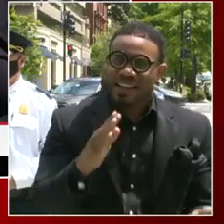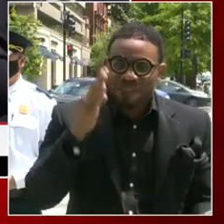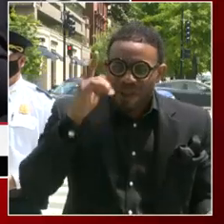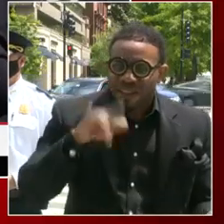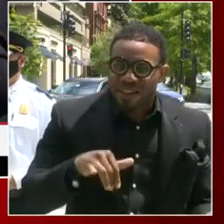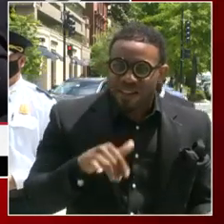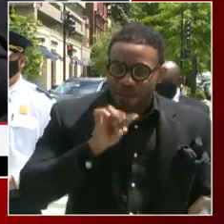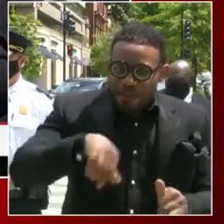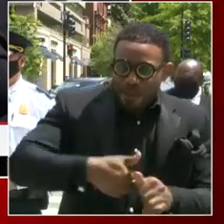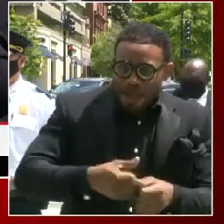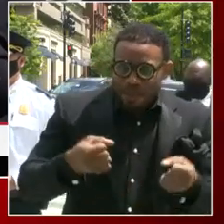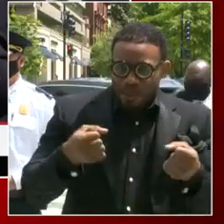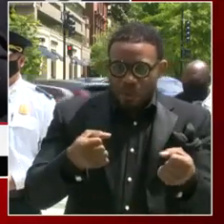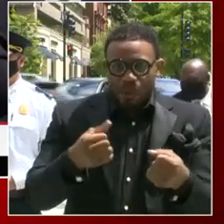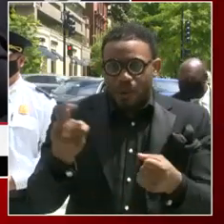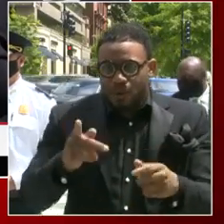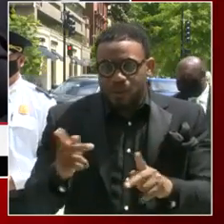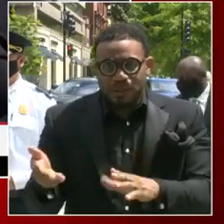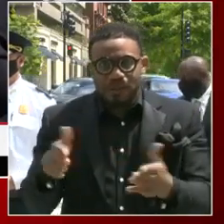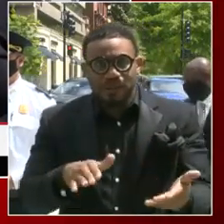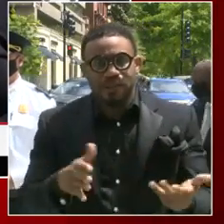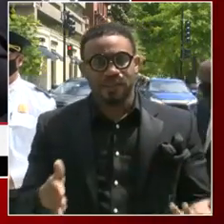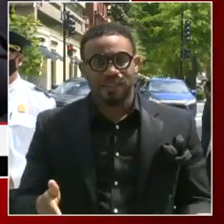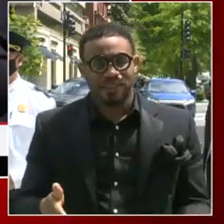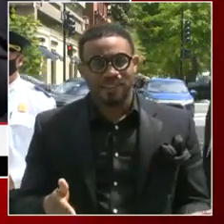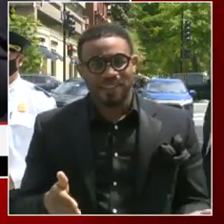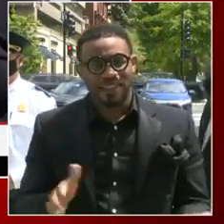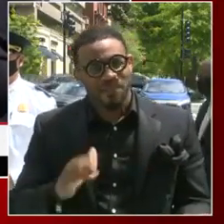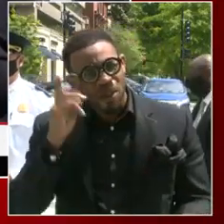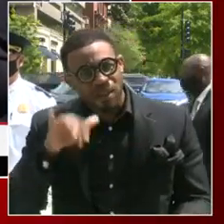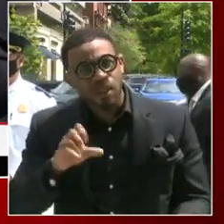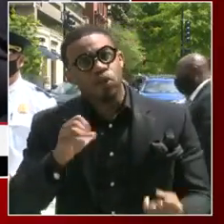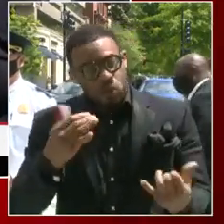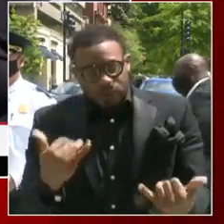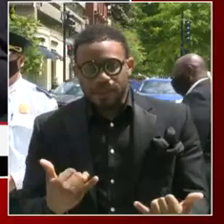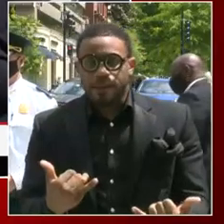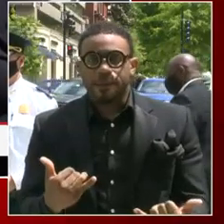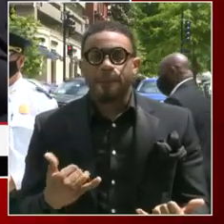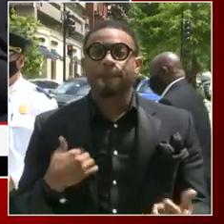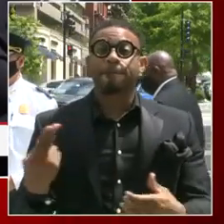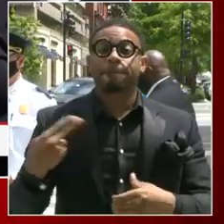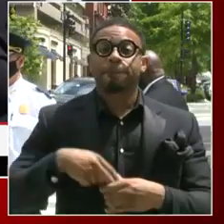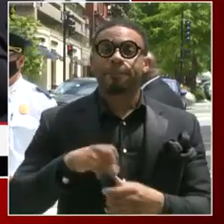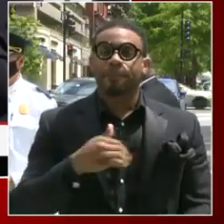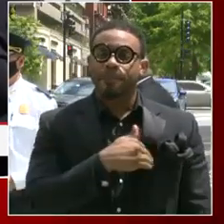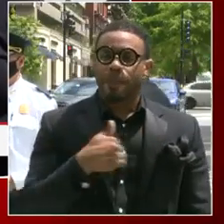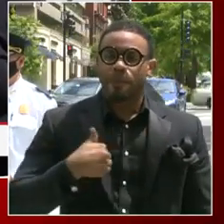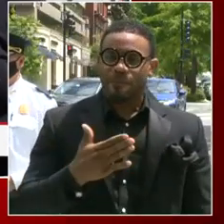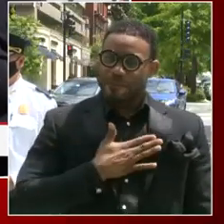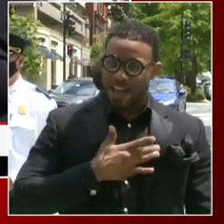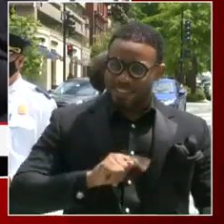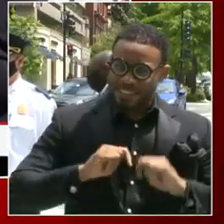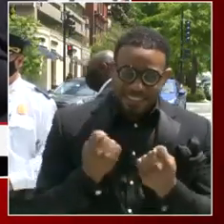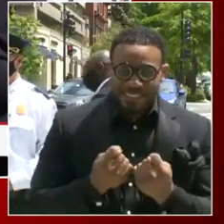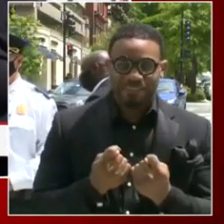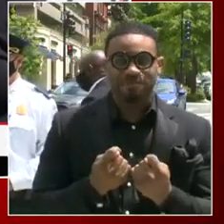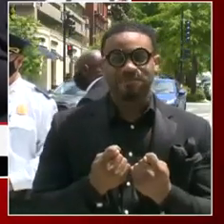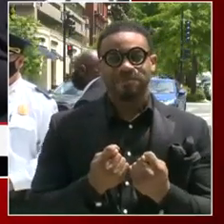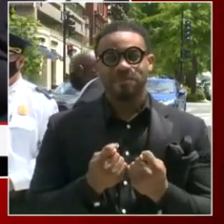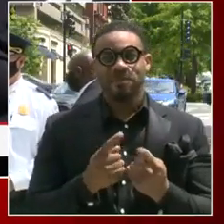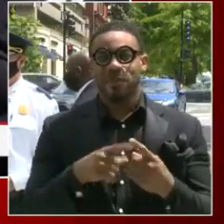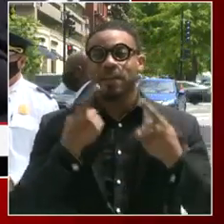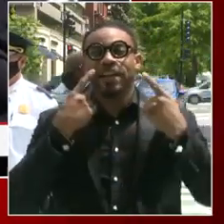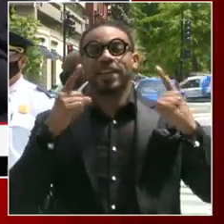be behind a wheel when a person was killed. So today, I'm joined by members of my cabinet